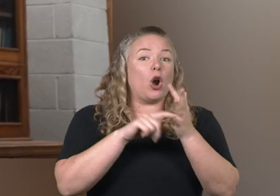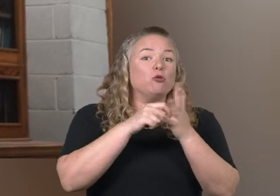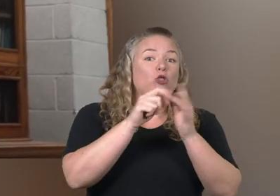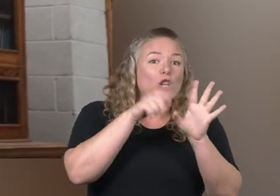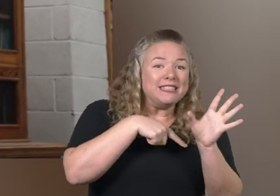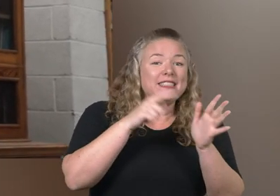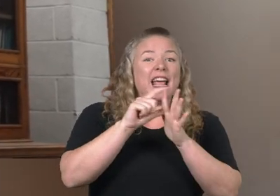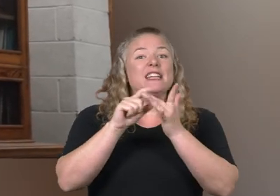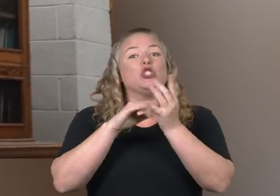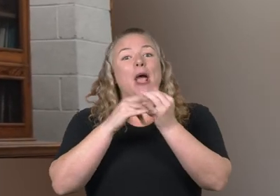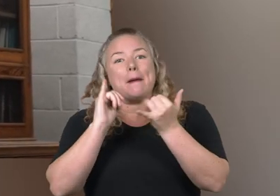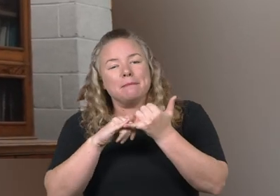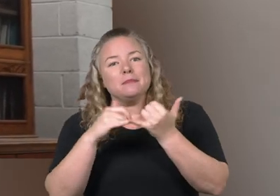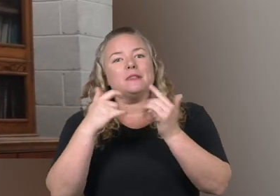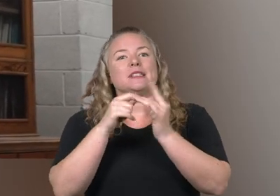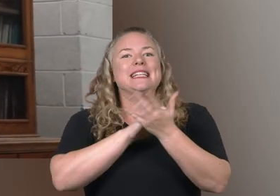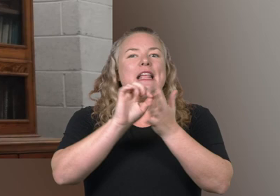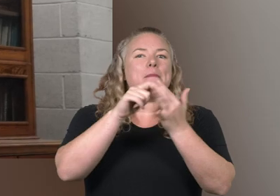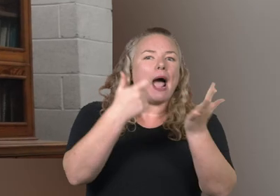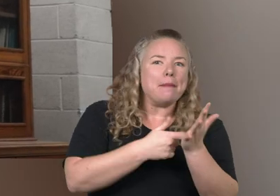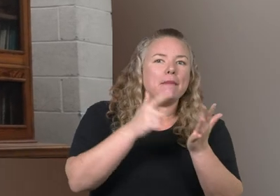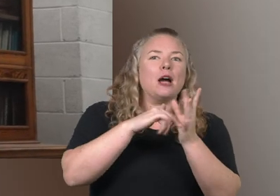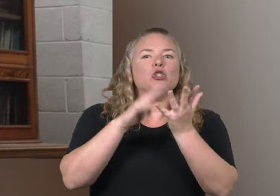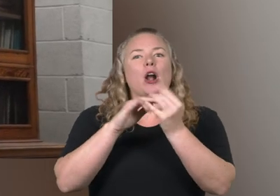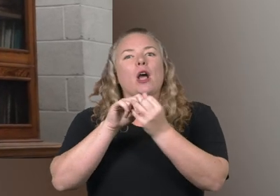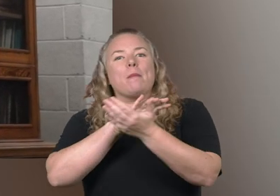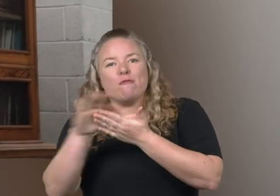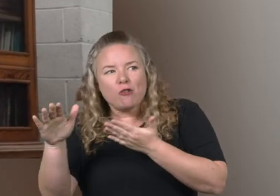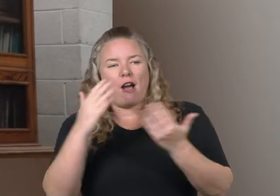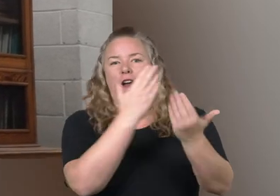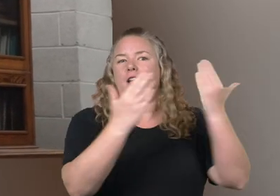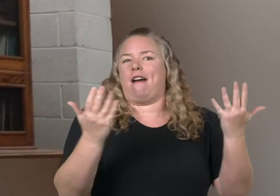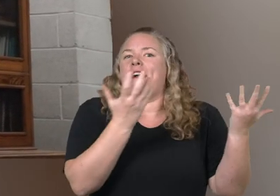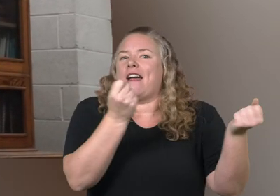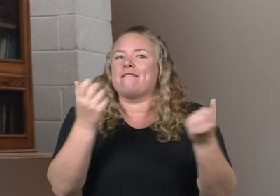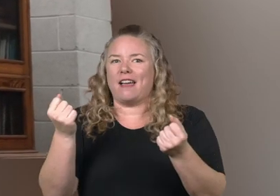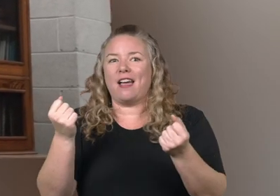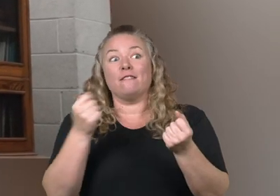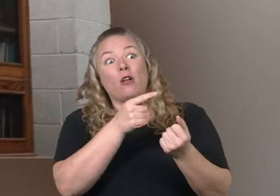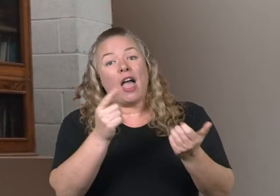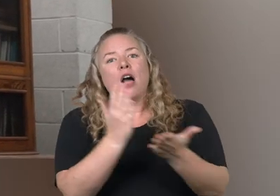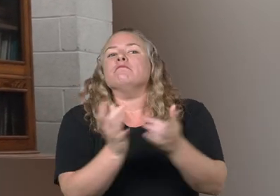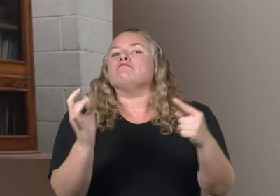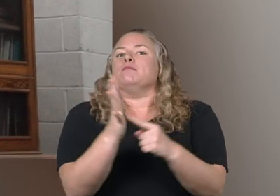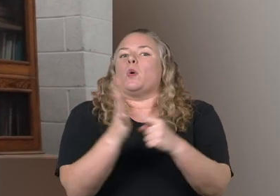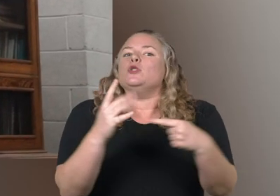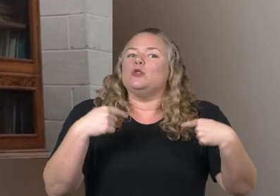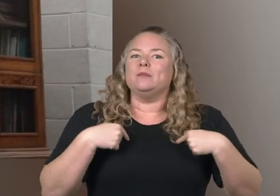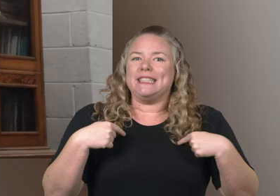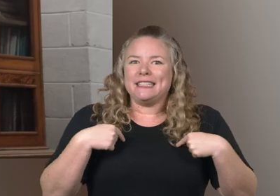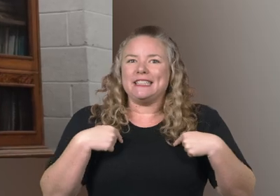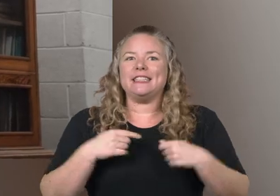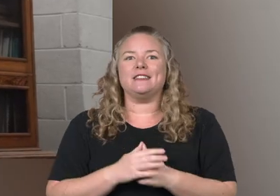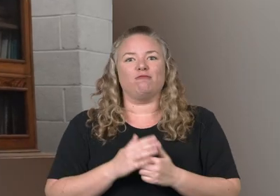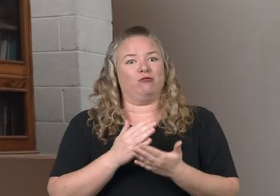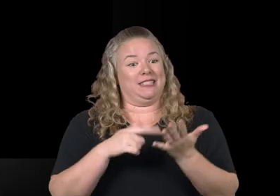Eddie Chambers and Keith Piper, John Acomfra. And so it was a really significant to